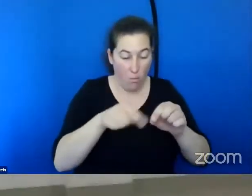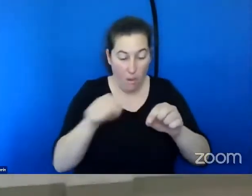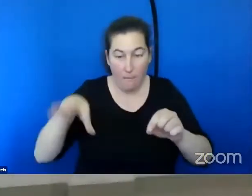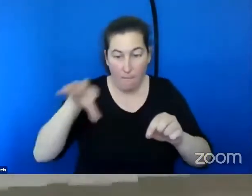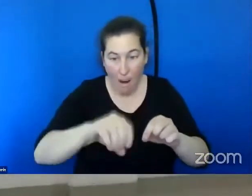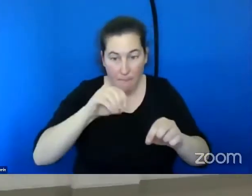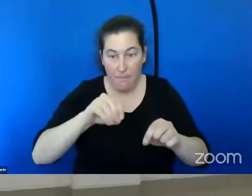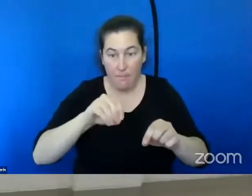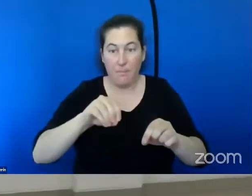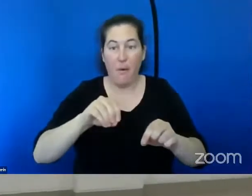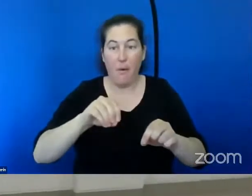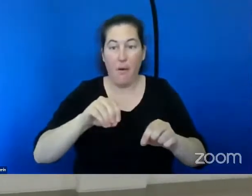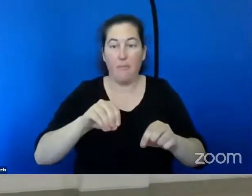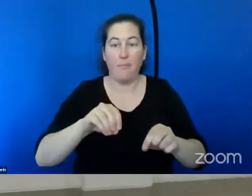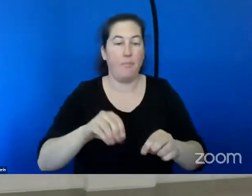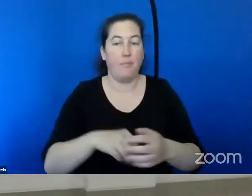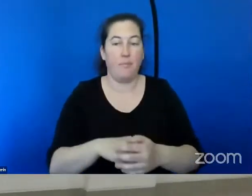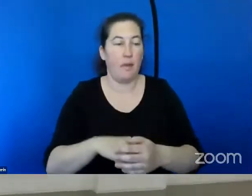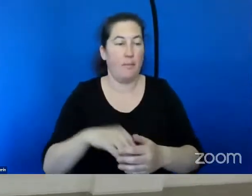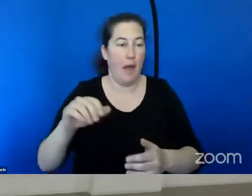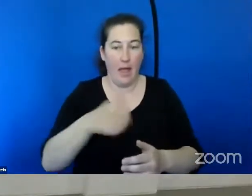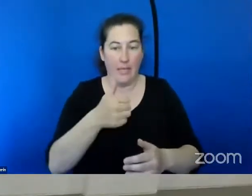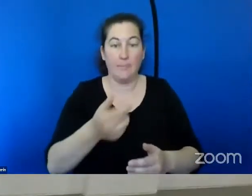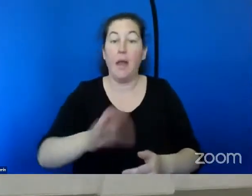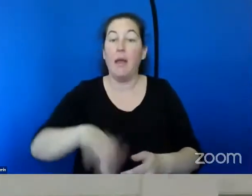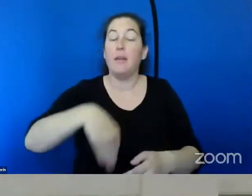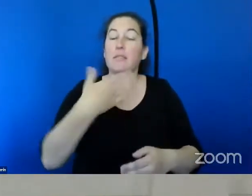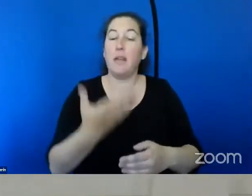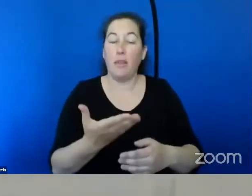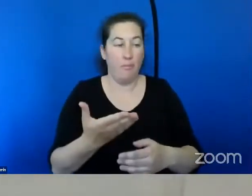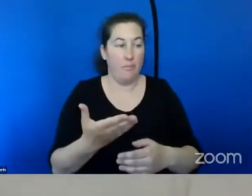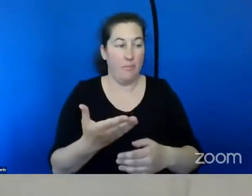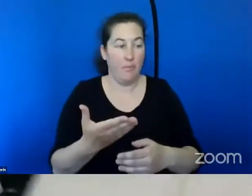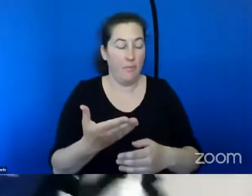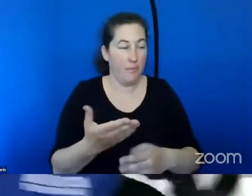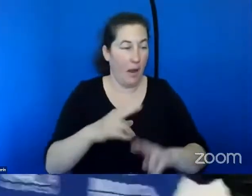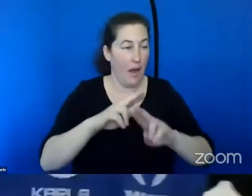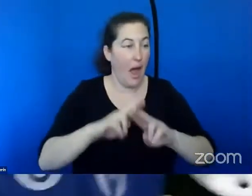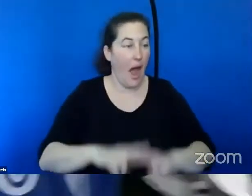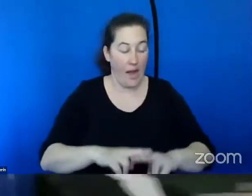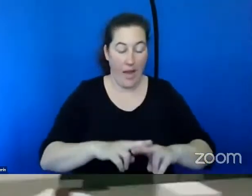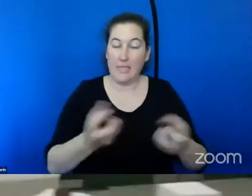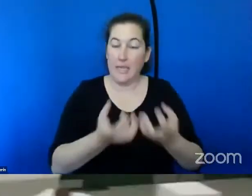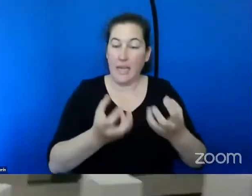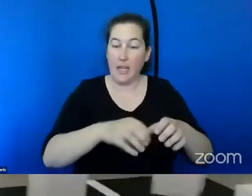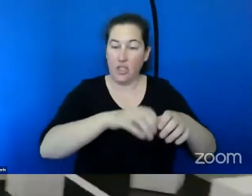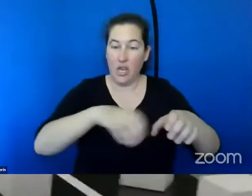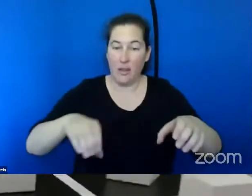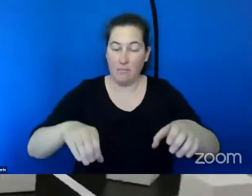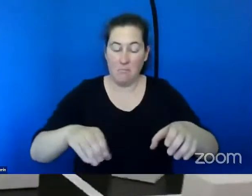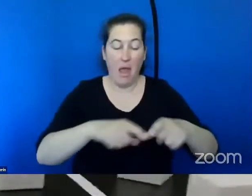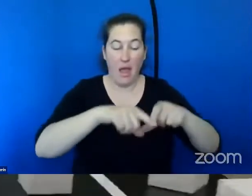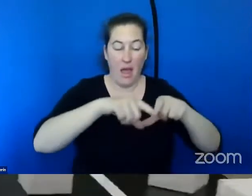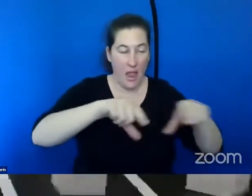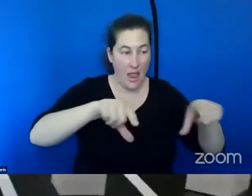looks to be the key ring that is the second of the 8 pieces to be hooked into